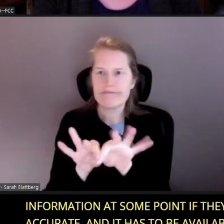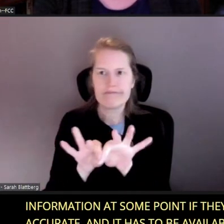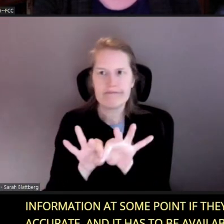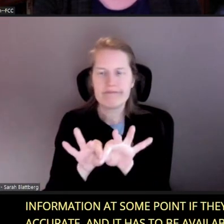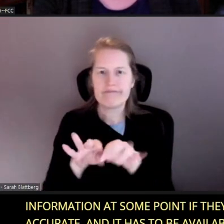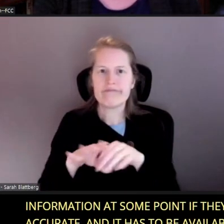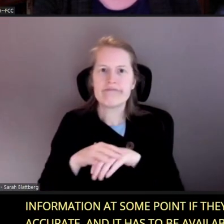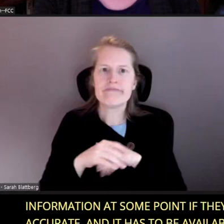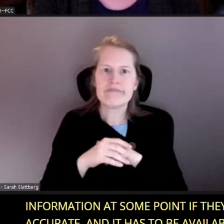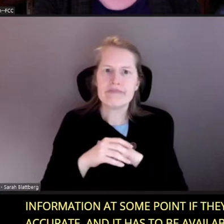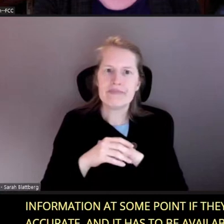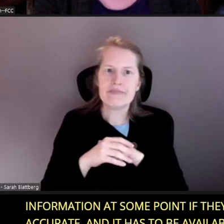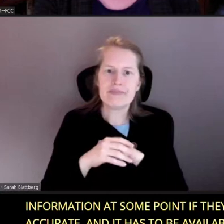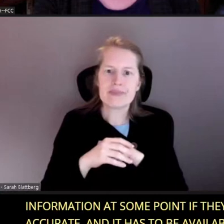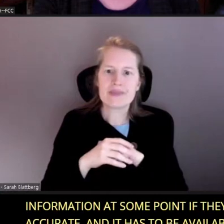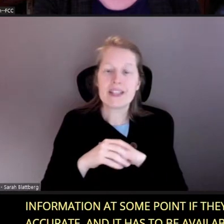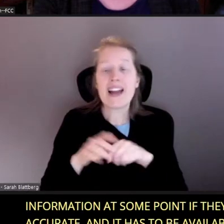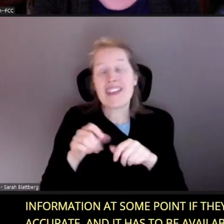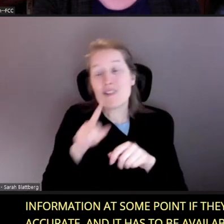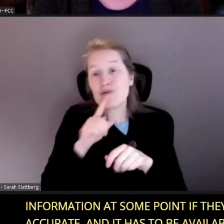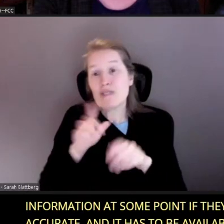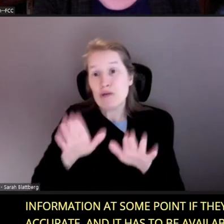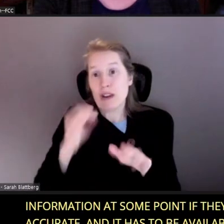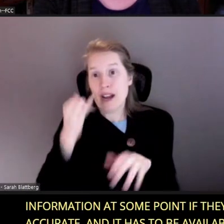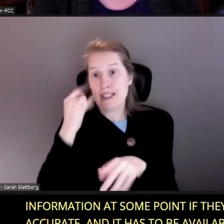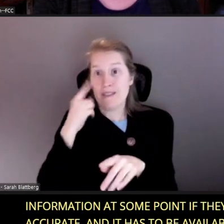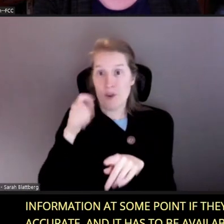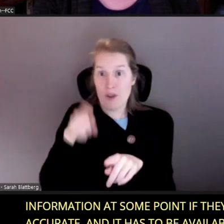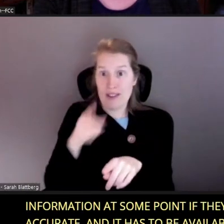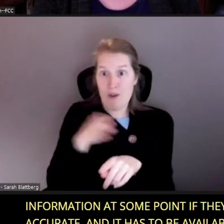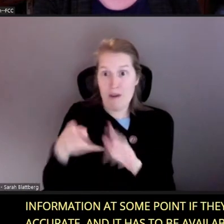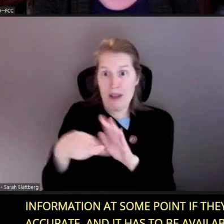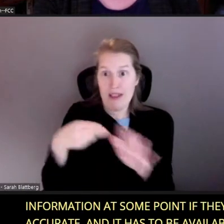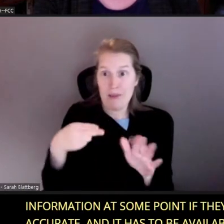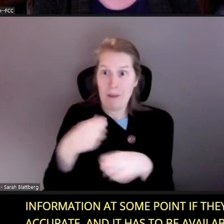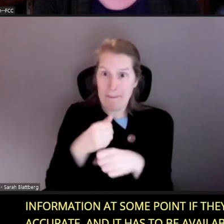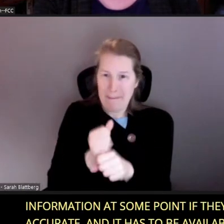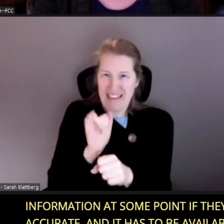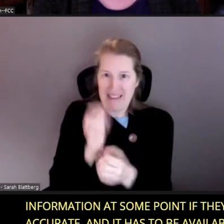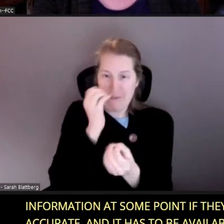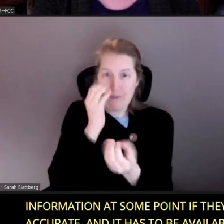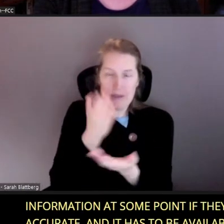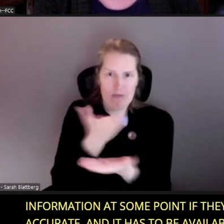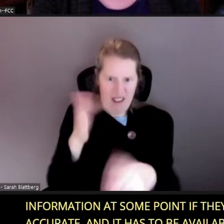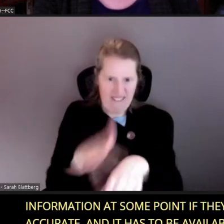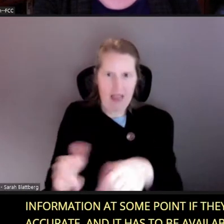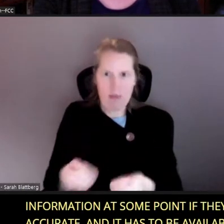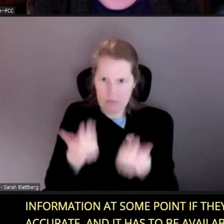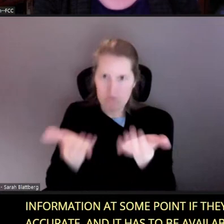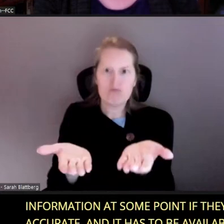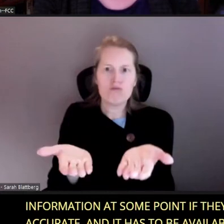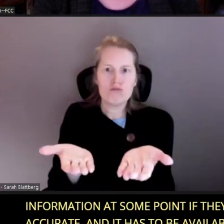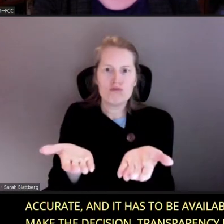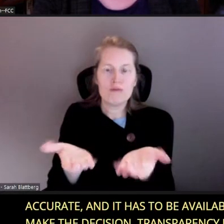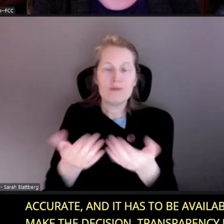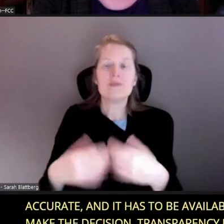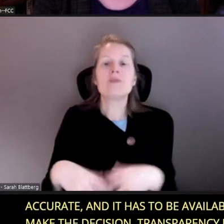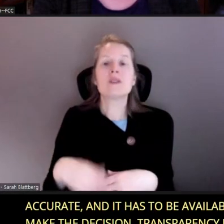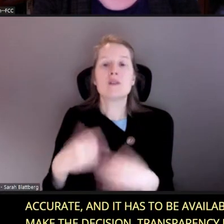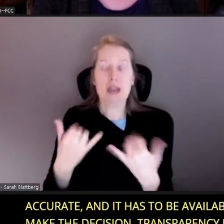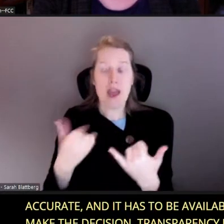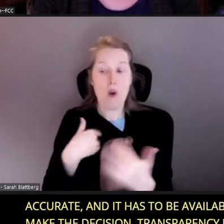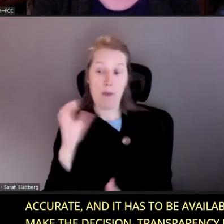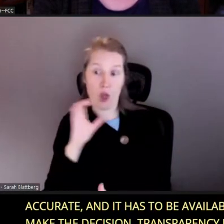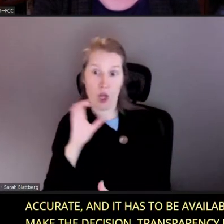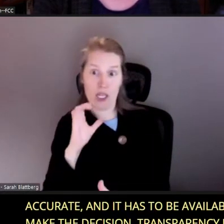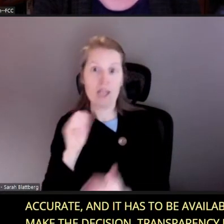And that is the great idea behind this broadband label, that's what you're doing. You're making that information available. And so when it comes to seeking out information, hopefully it's